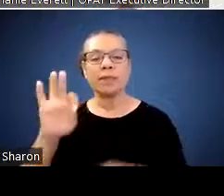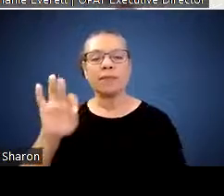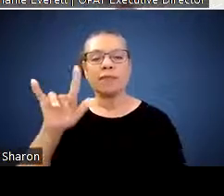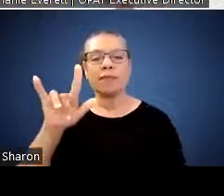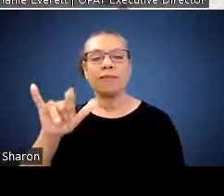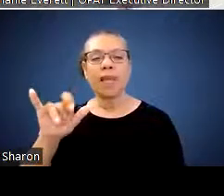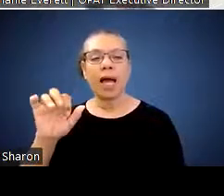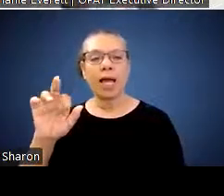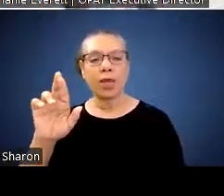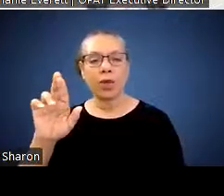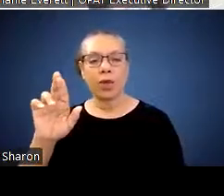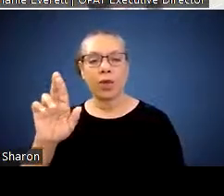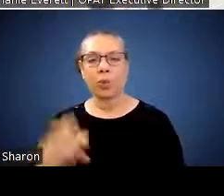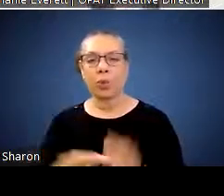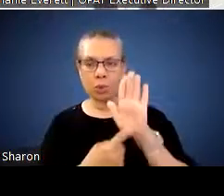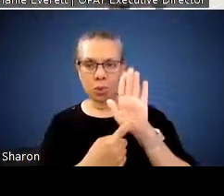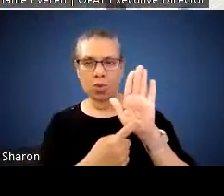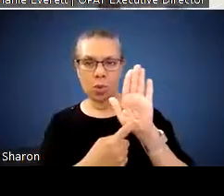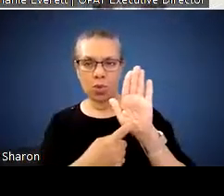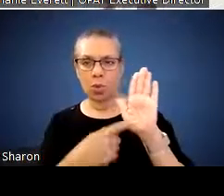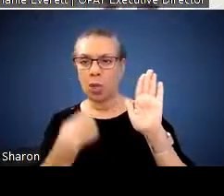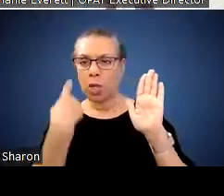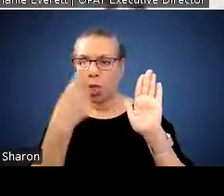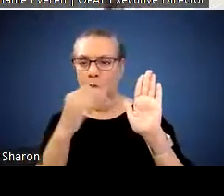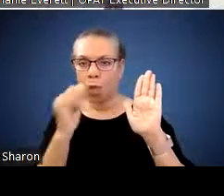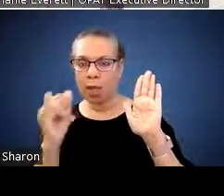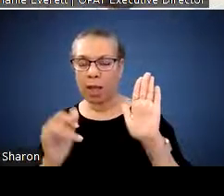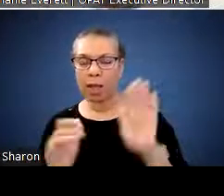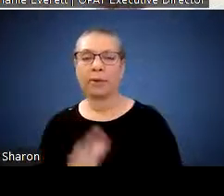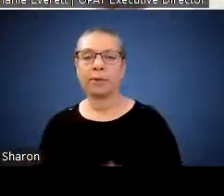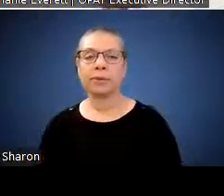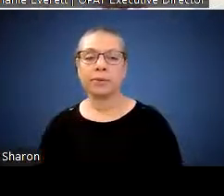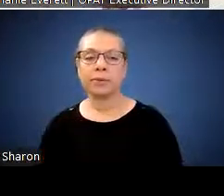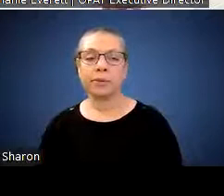that we're sharing here. We're gonna do a more in-depth one